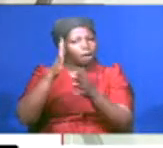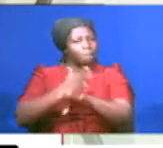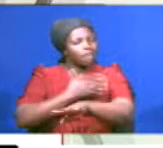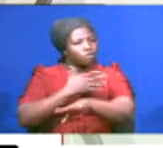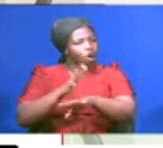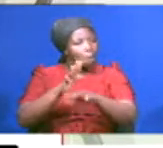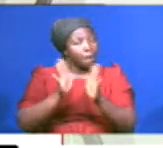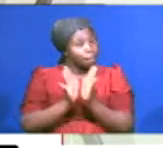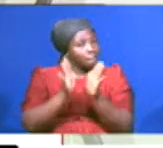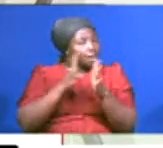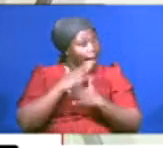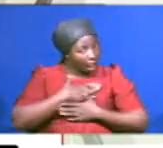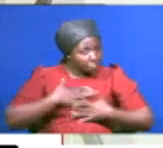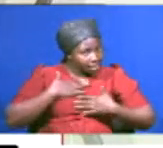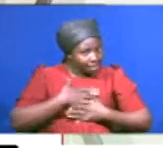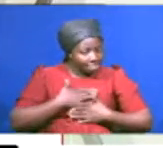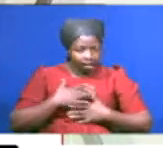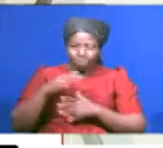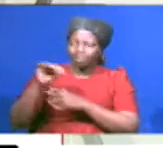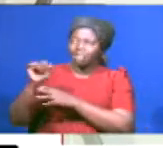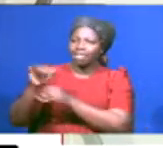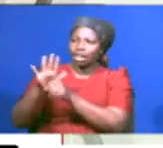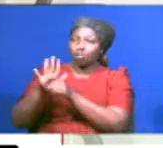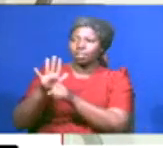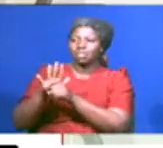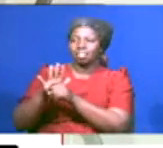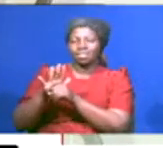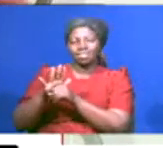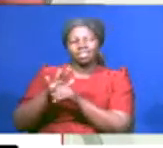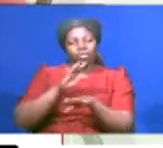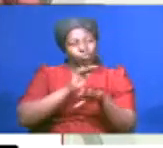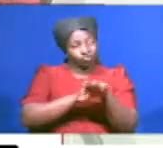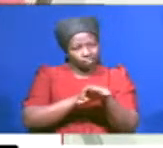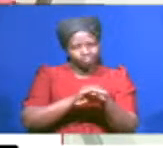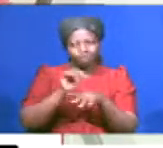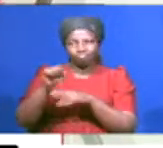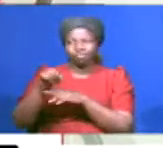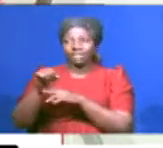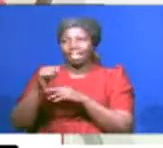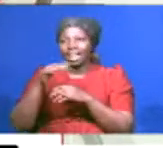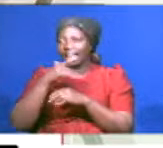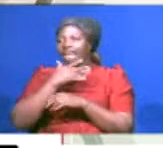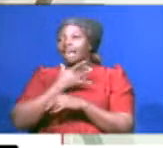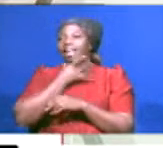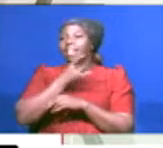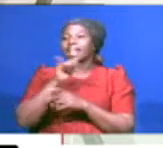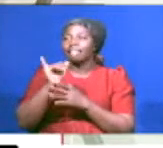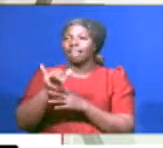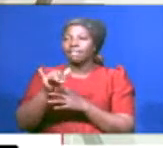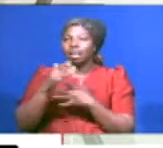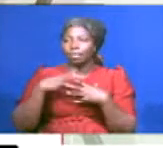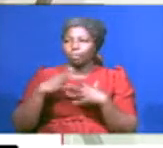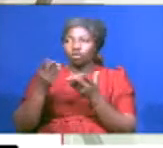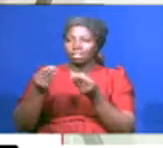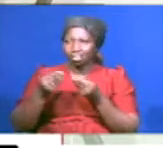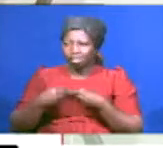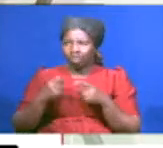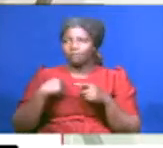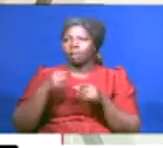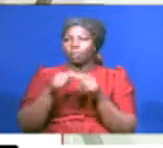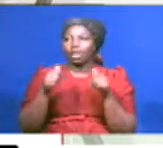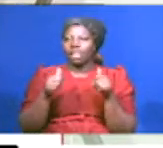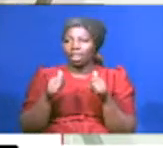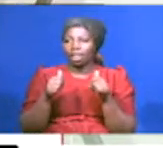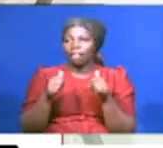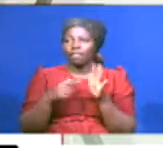are. Sana, sana, yes. Which is good to hear. Yeah, and I like that. Yeah. Nikienda kucheza mali wananipokea. At least sema kama